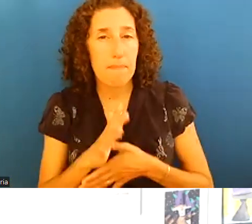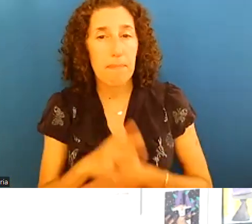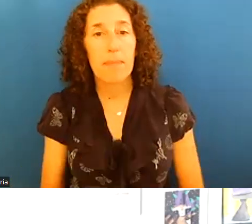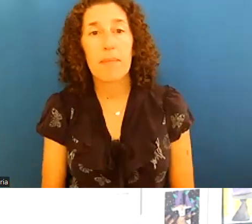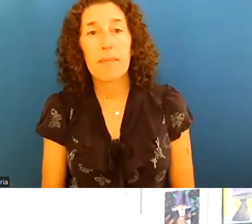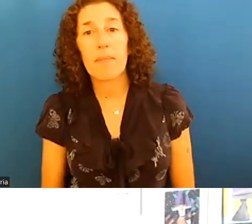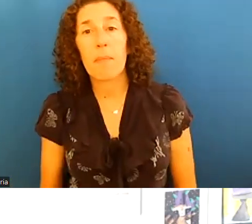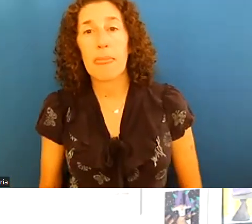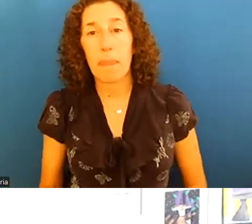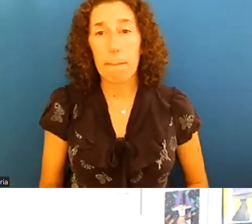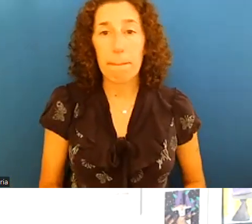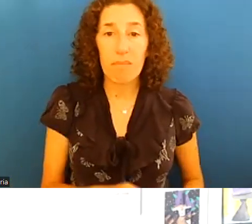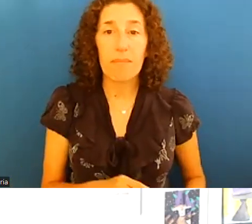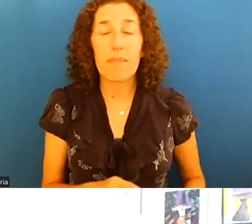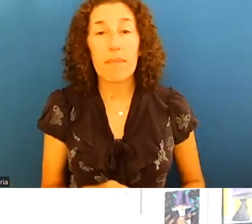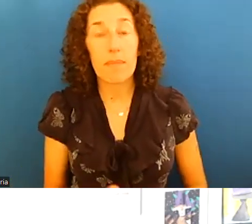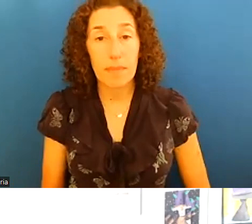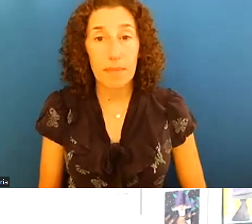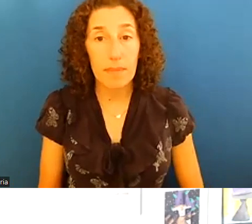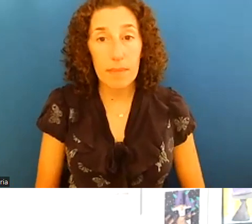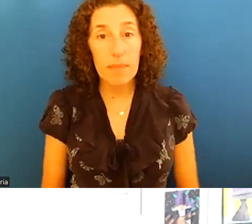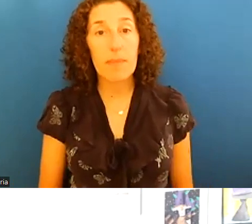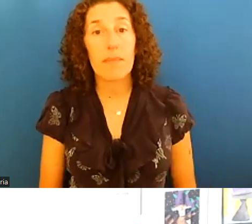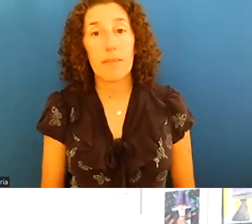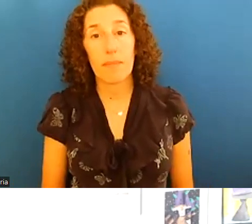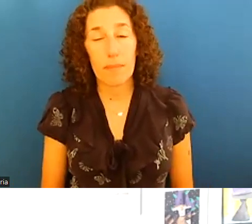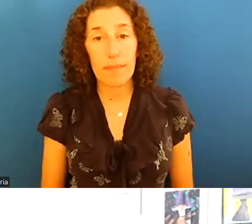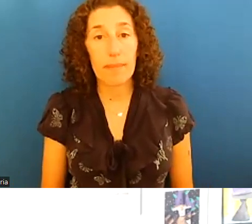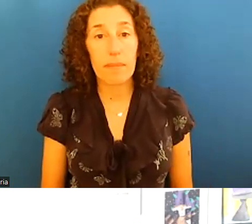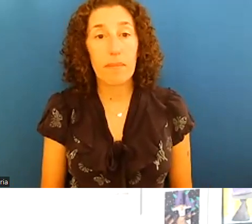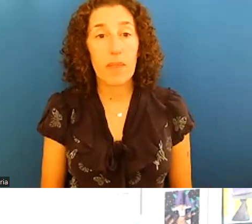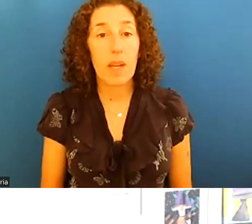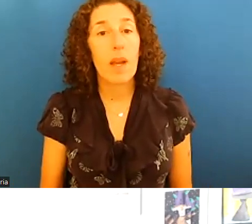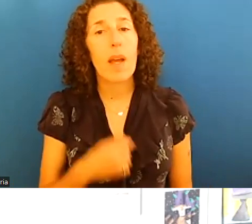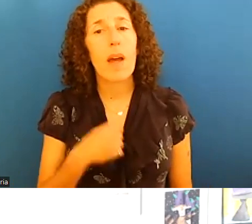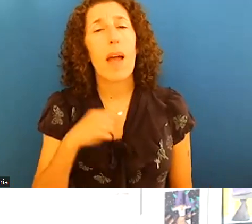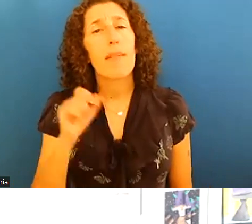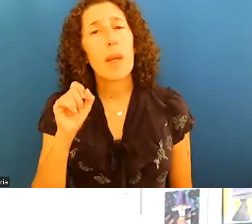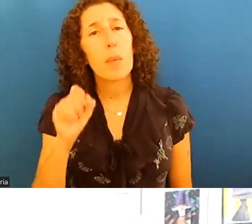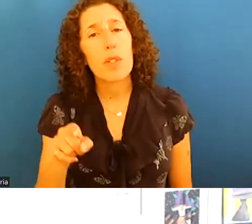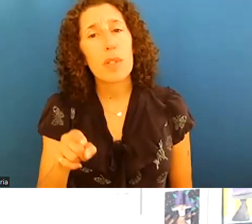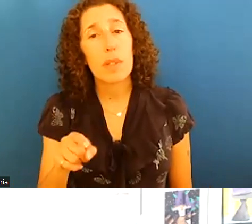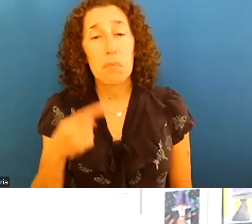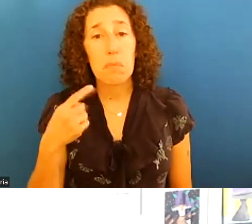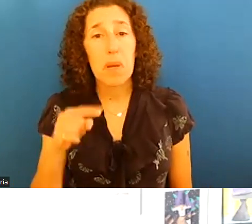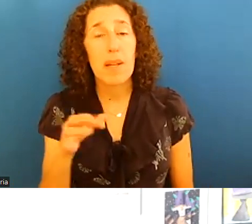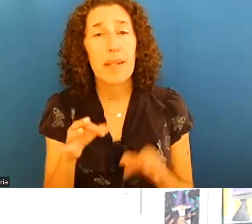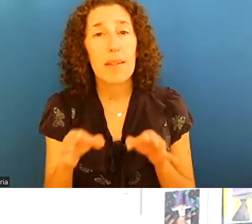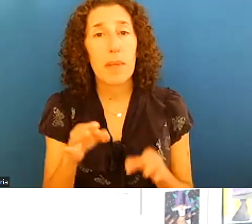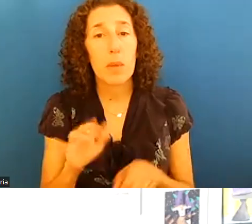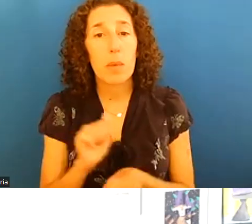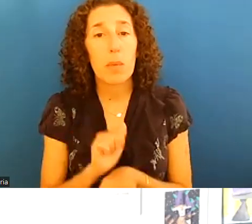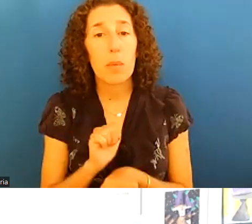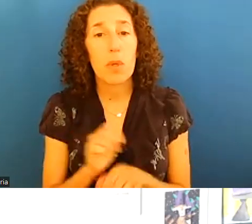Thank you so much. So Shemaine, my question for you is, can you tell us a little bit about your work with victims and